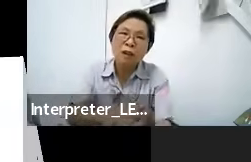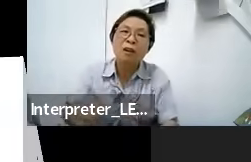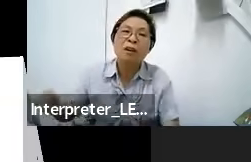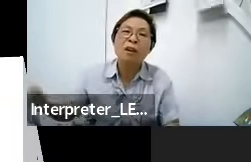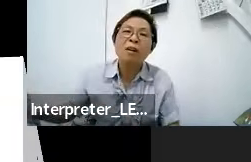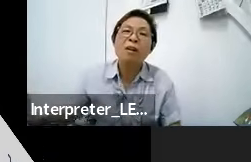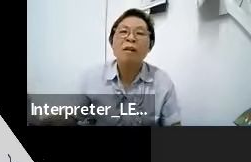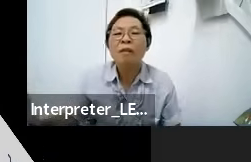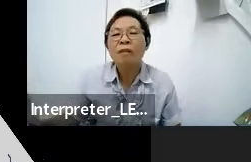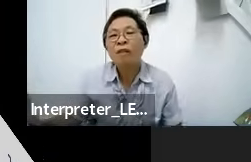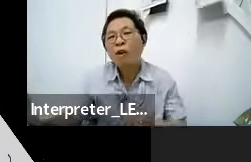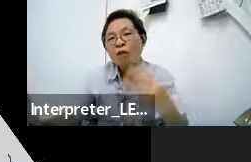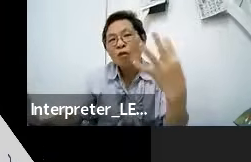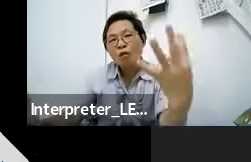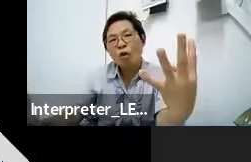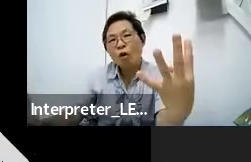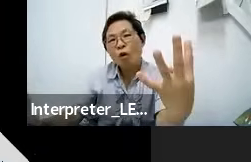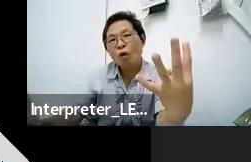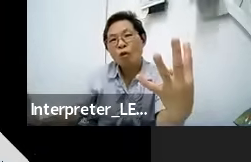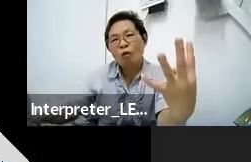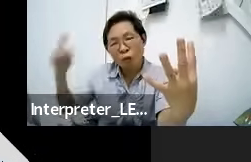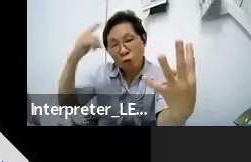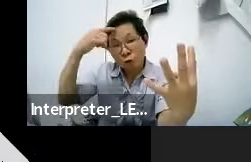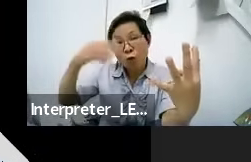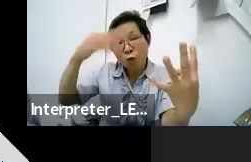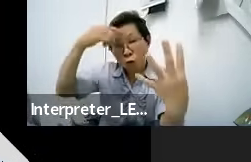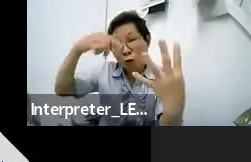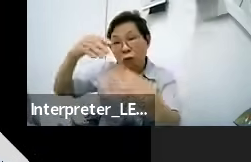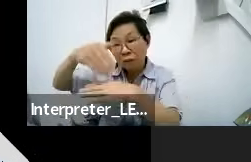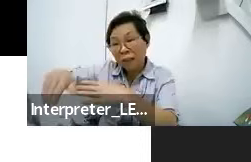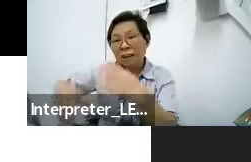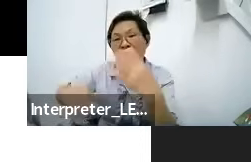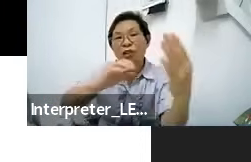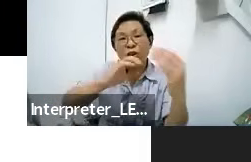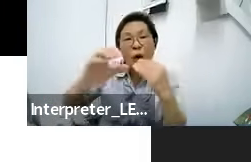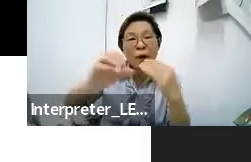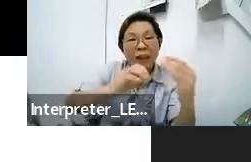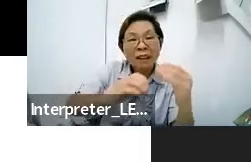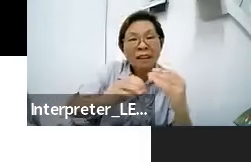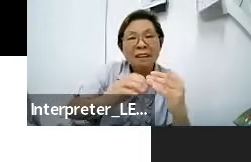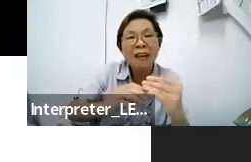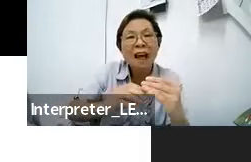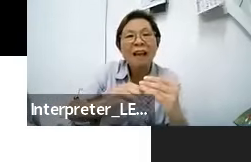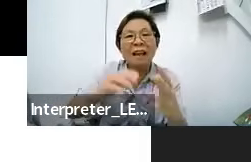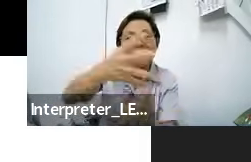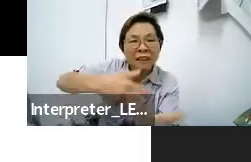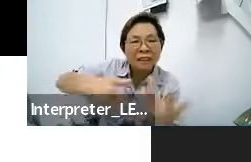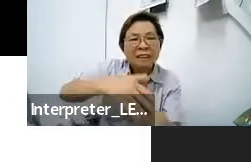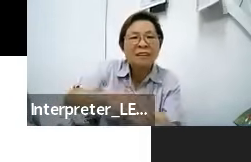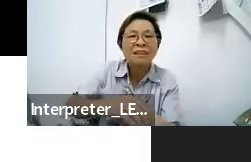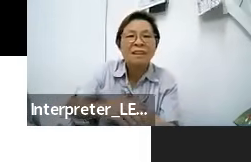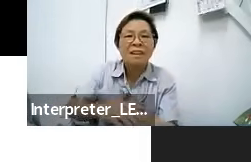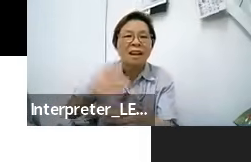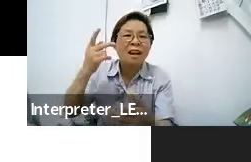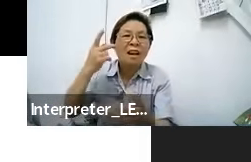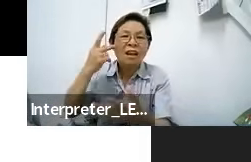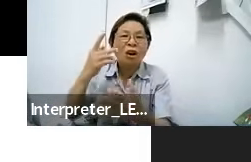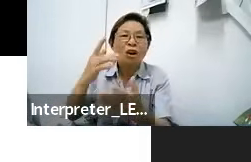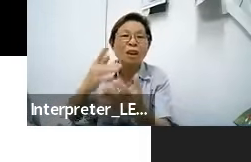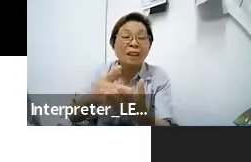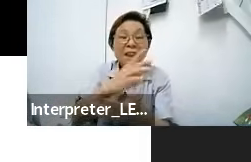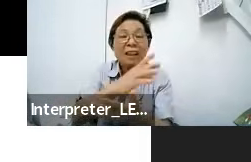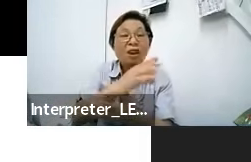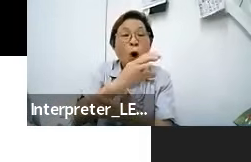4 areas for SEN: communications, interaction, cognition and learning, social, emotional, and mental health. And that's a